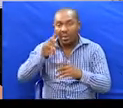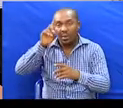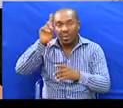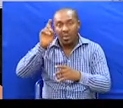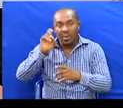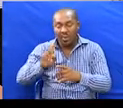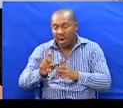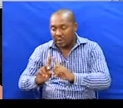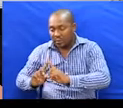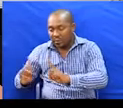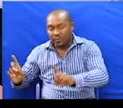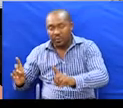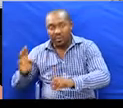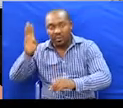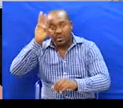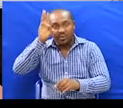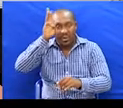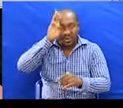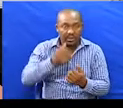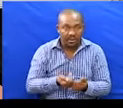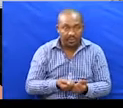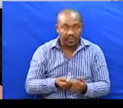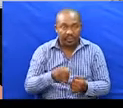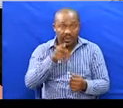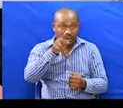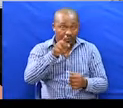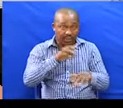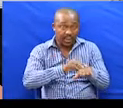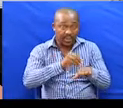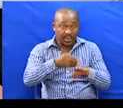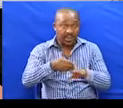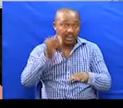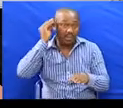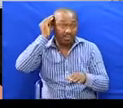If you are dark, and your father is dark, then